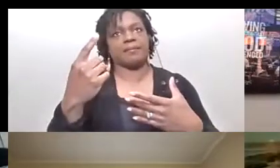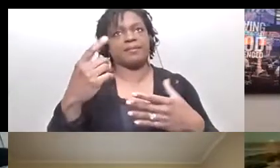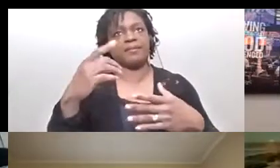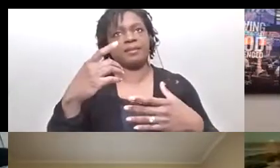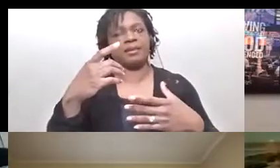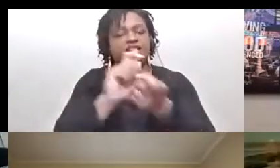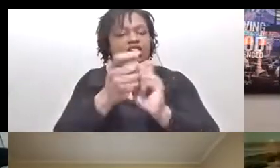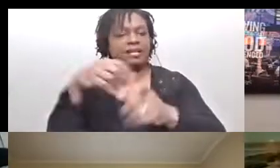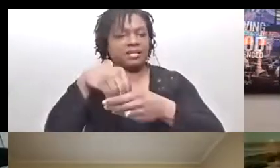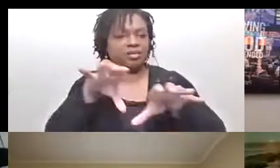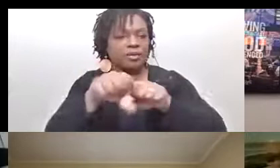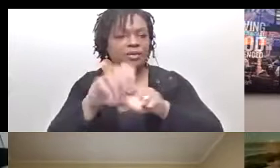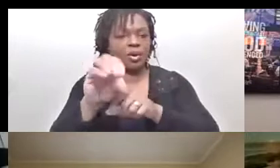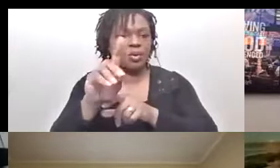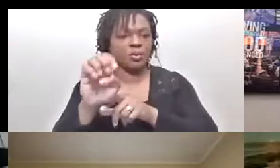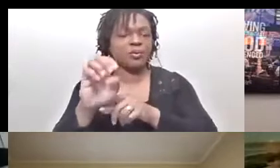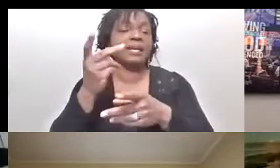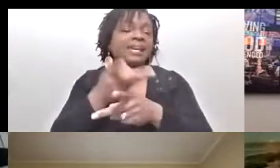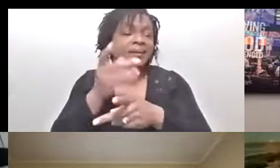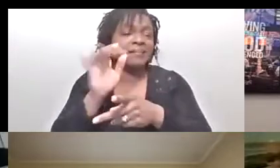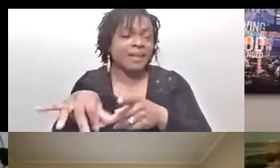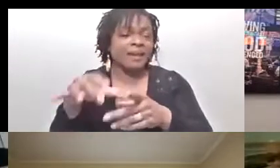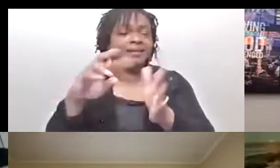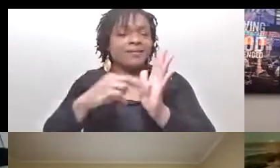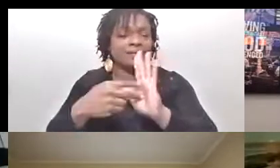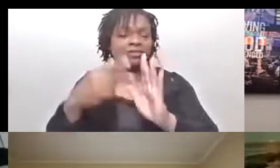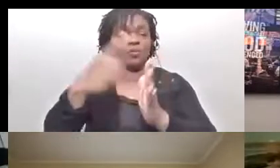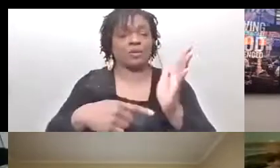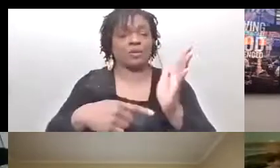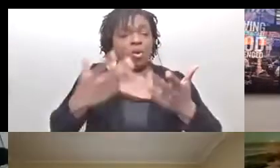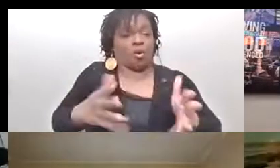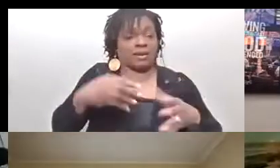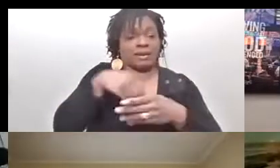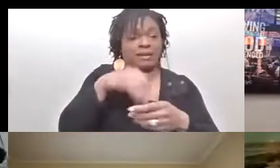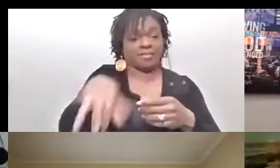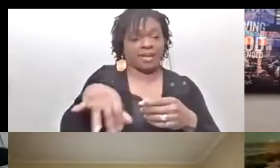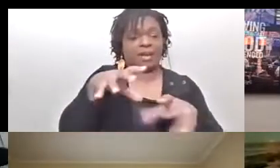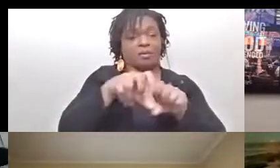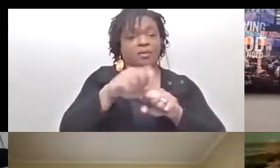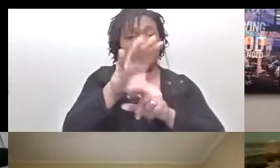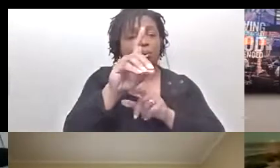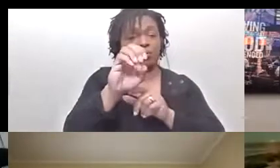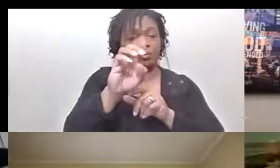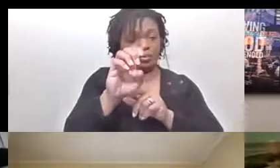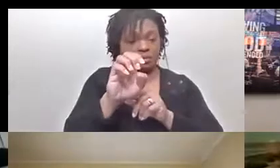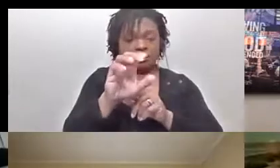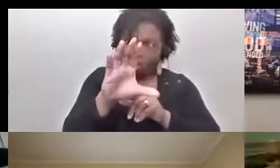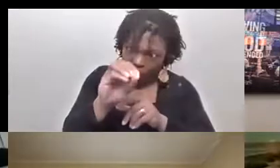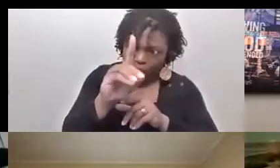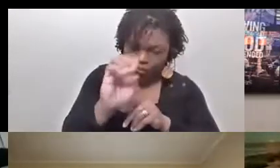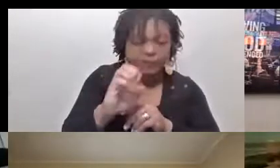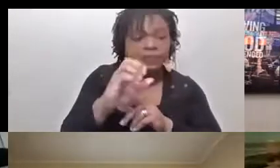the definition in step with what's already in the criminal code. The definition for